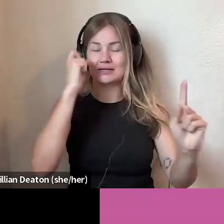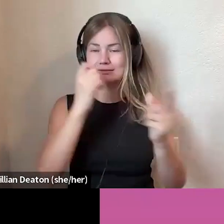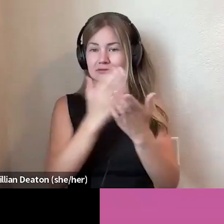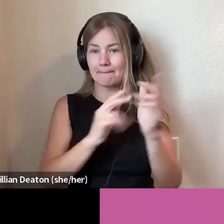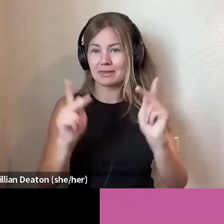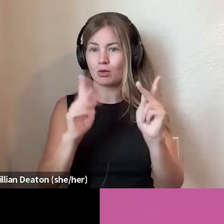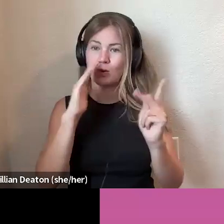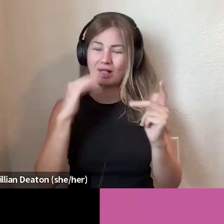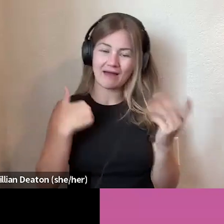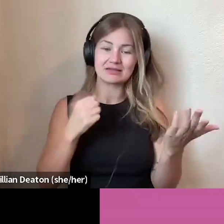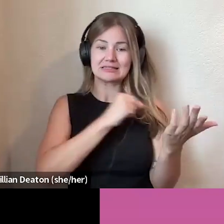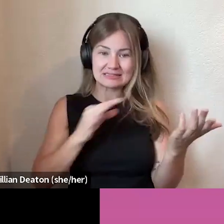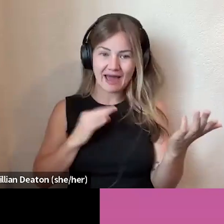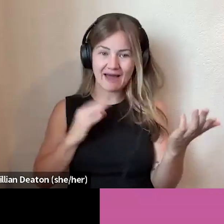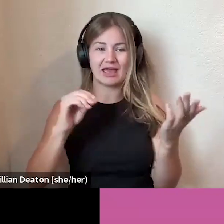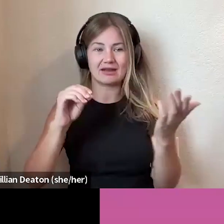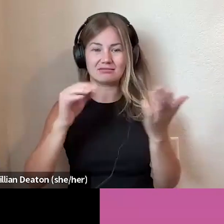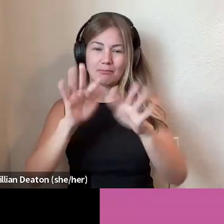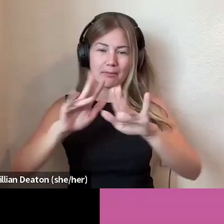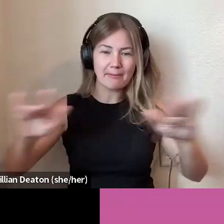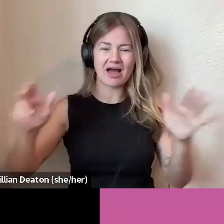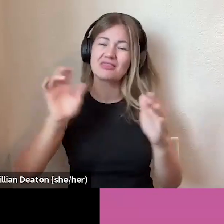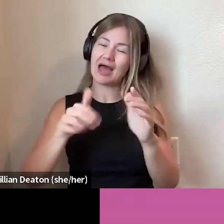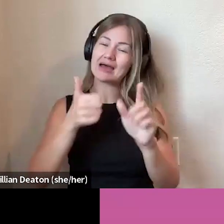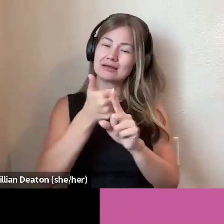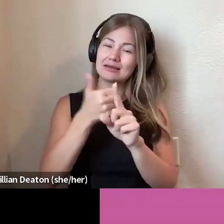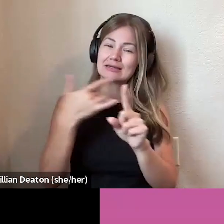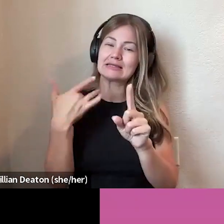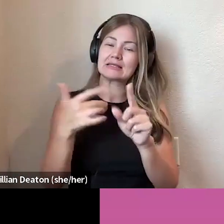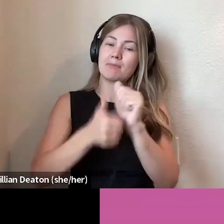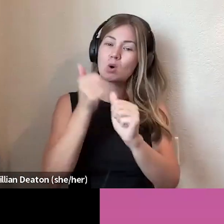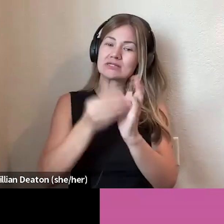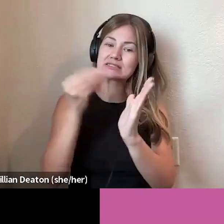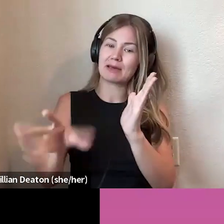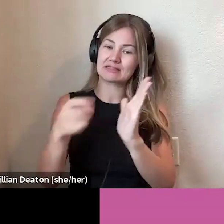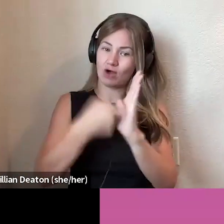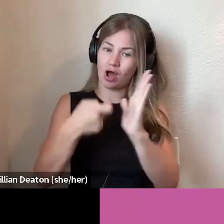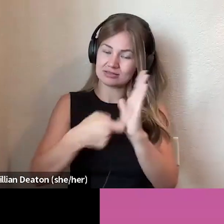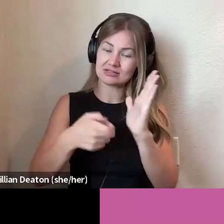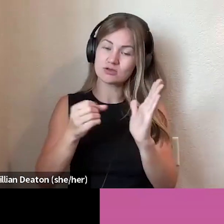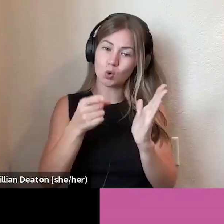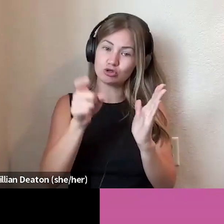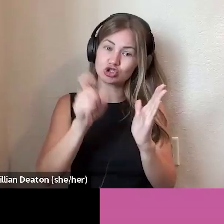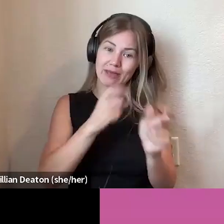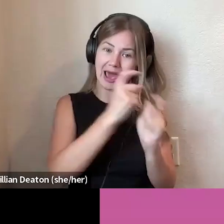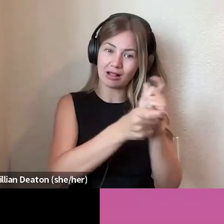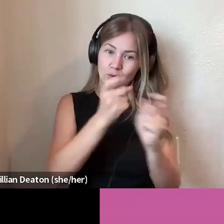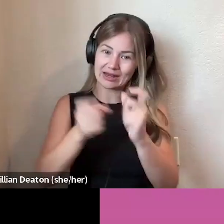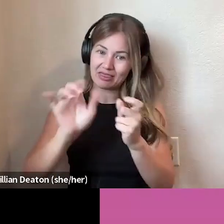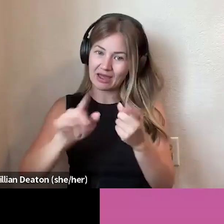staff and the people to do the work is the highest cost. So you should be allocating some of that to your